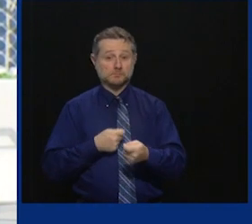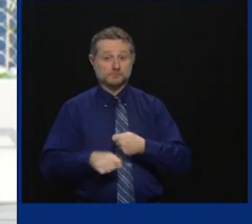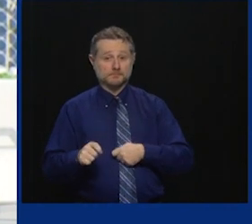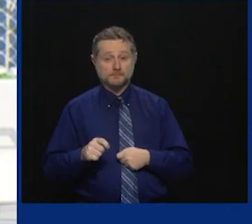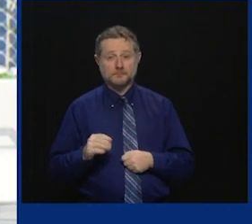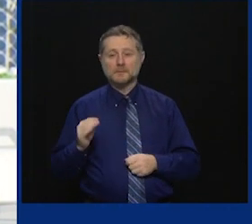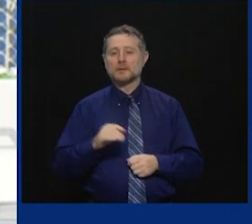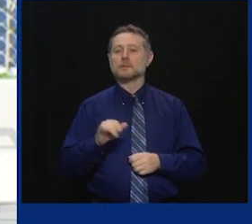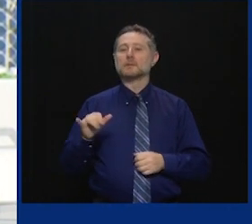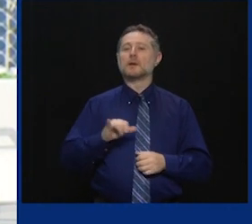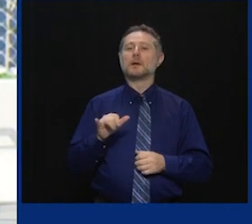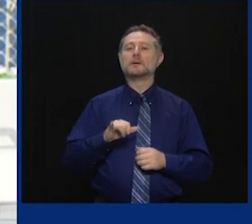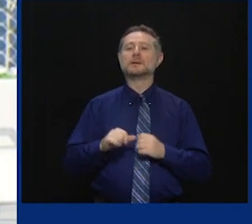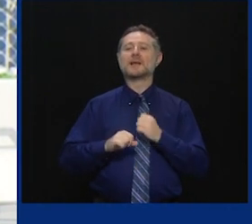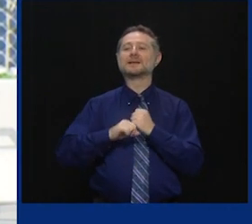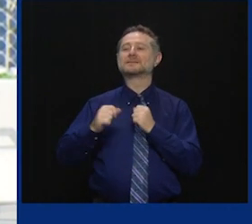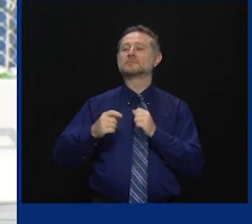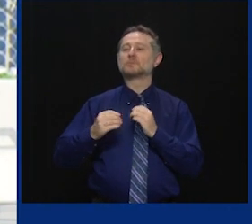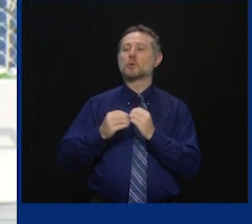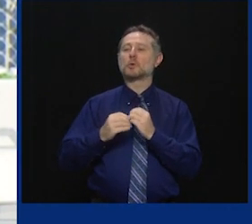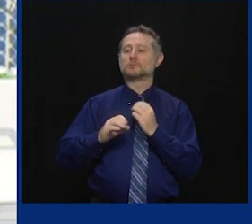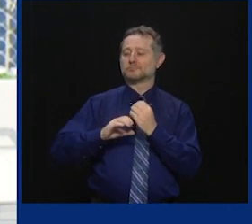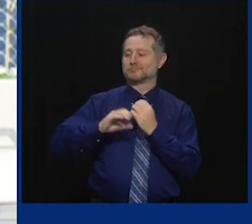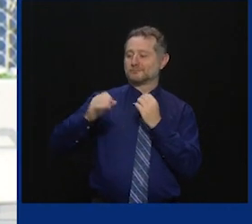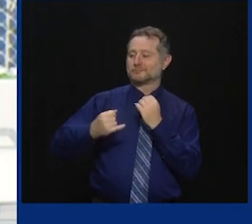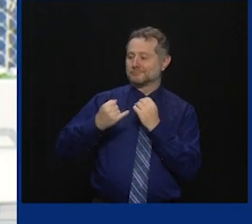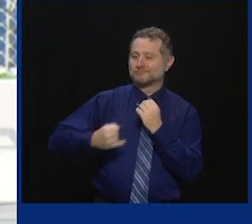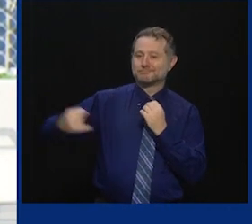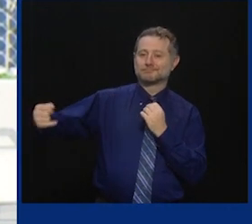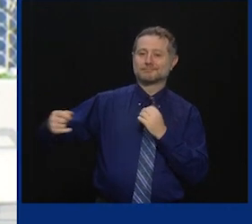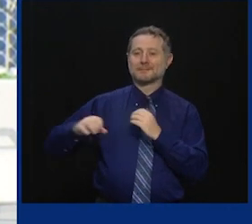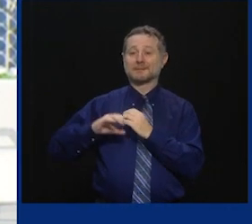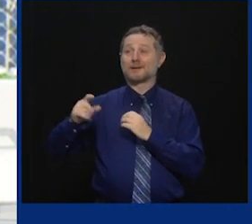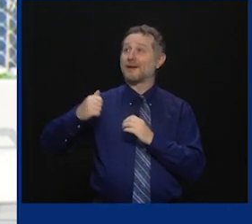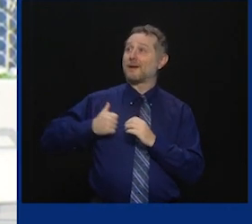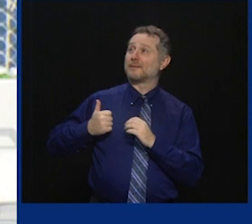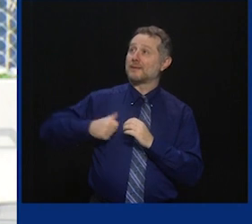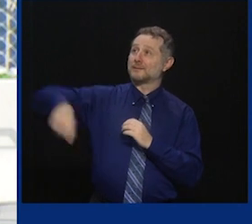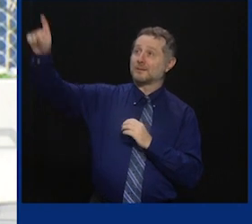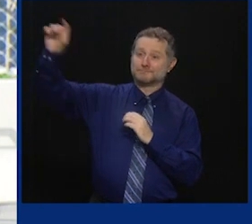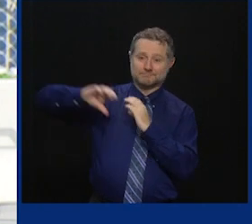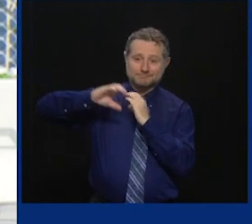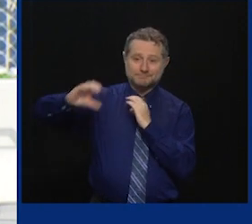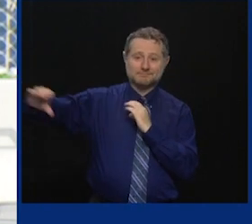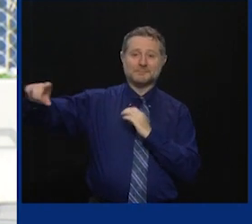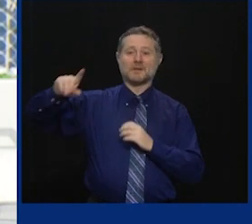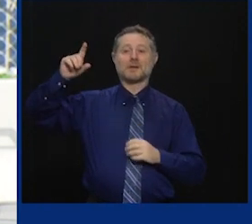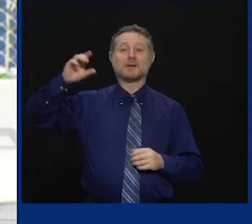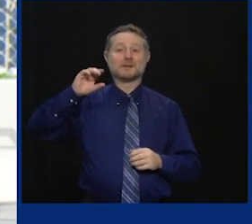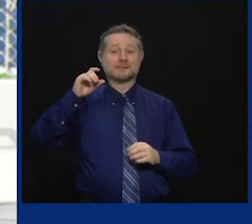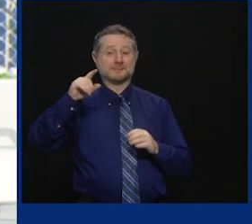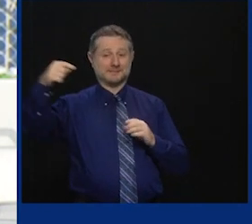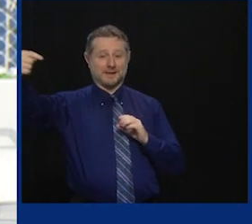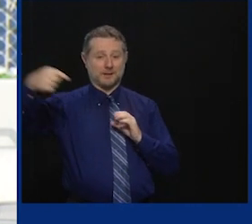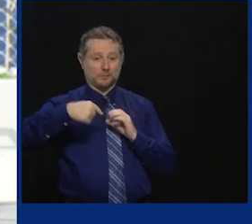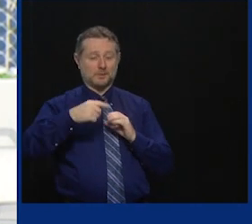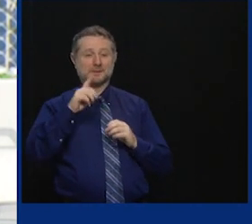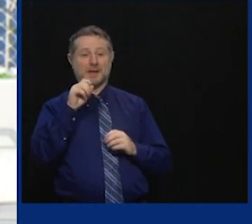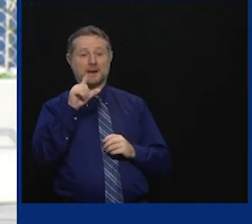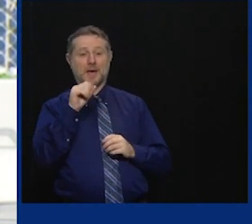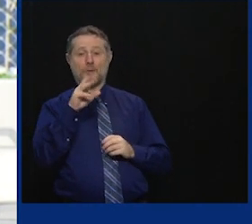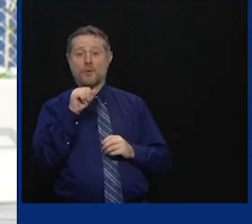cord from Canada and one from Delaware County. The first one will be done, the Canadian one should be done and operational